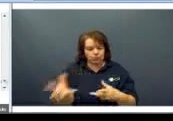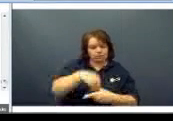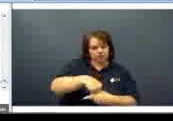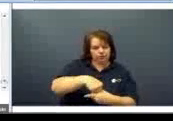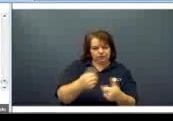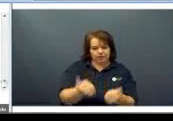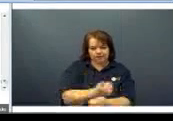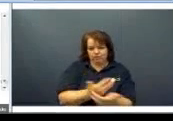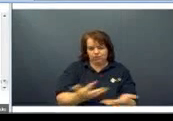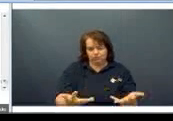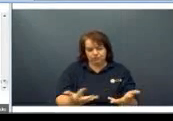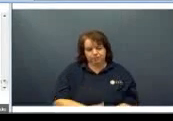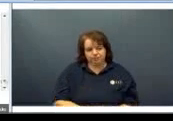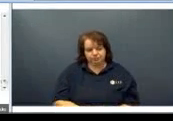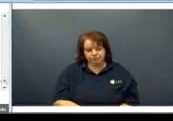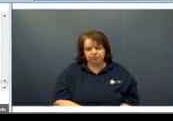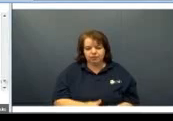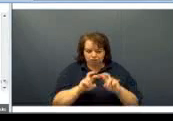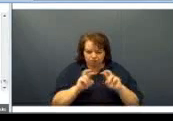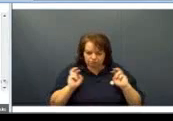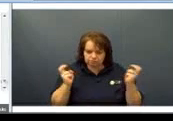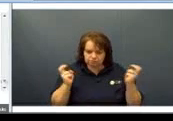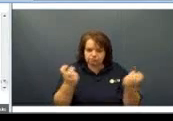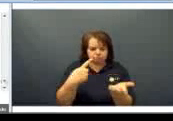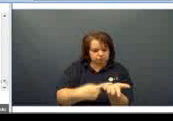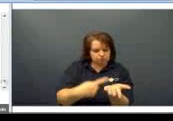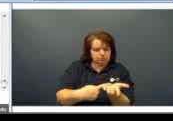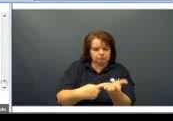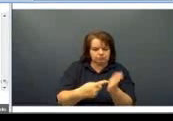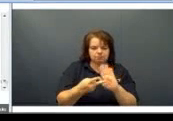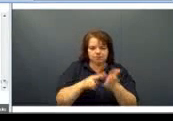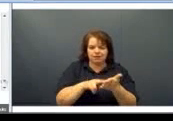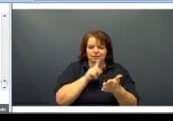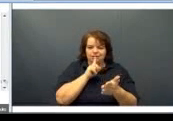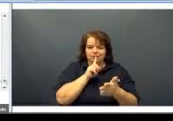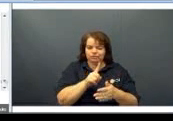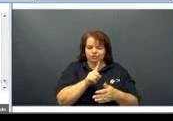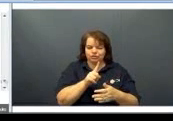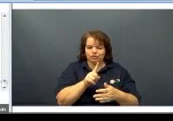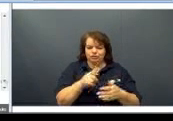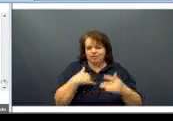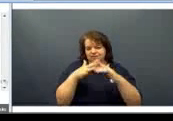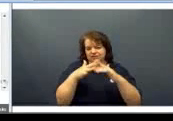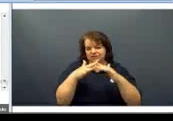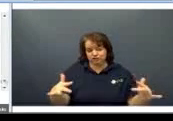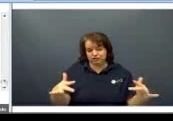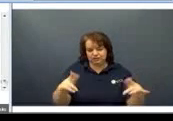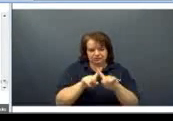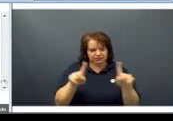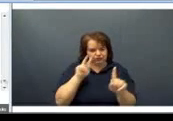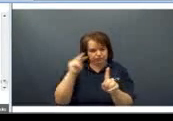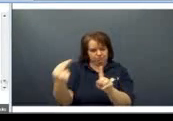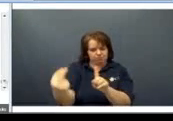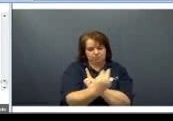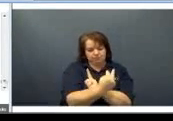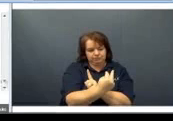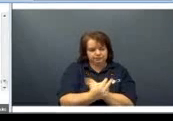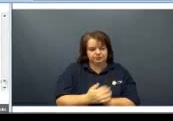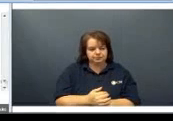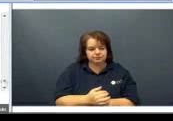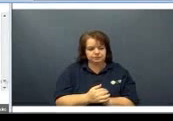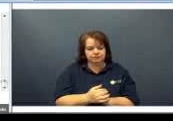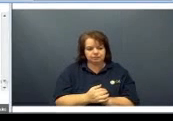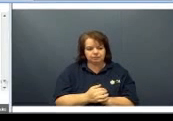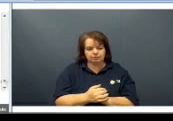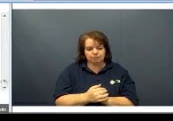PDF so that it's inclusive for everyone to sit down at the table so that you can have diversity and you can have a different view of